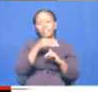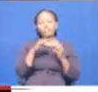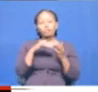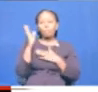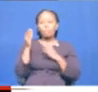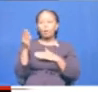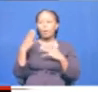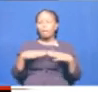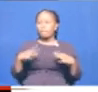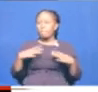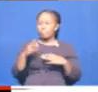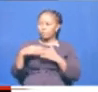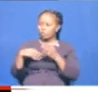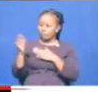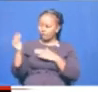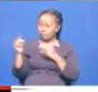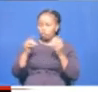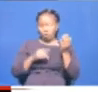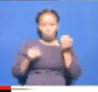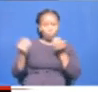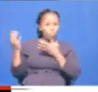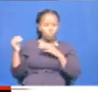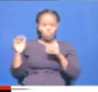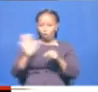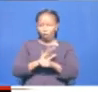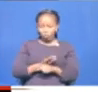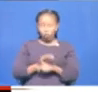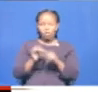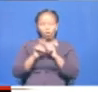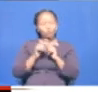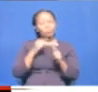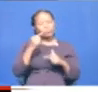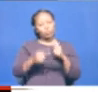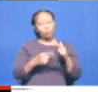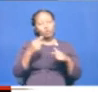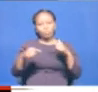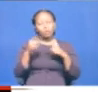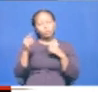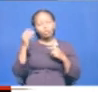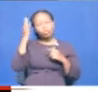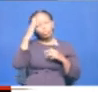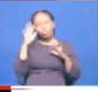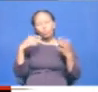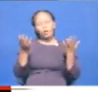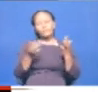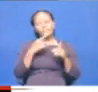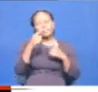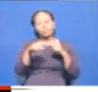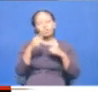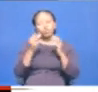within the real estate space. And would want to continue to see how it unfolds through the year. Okay.